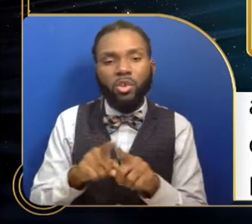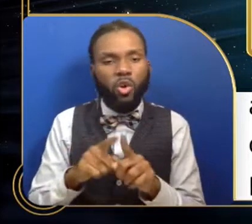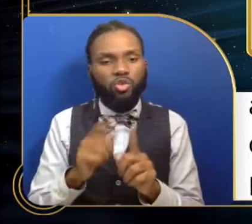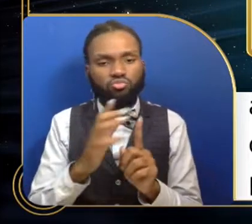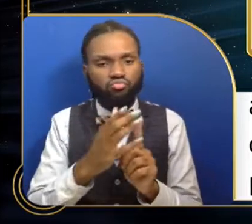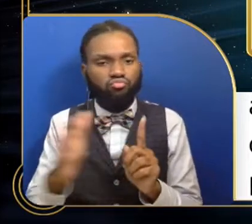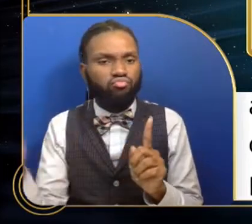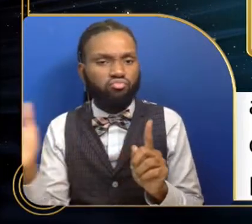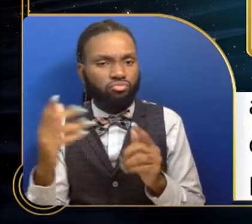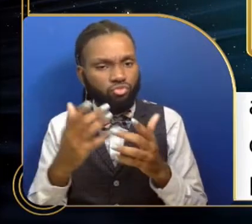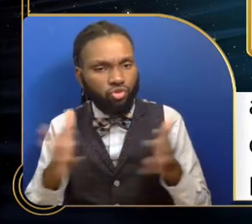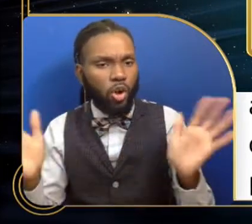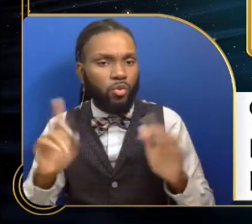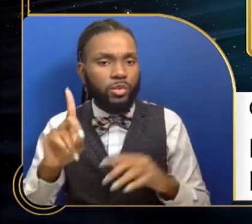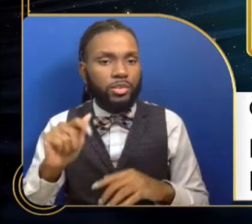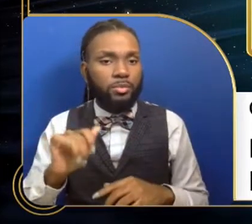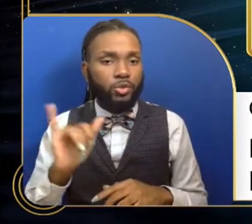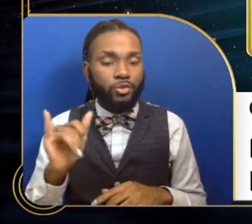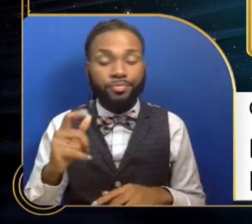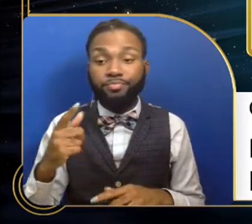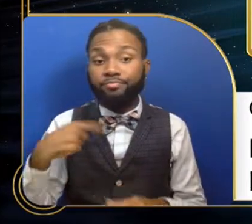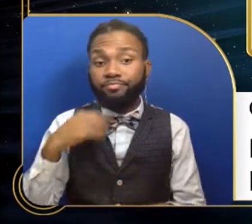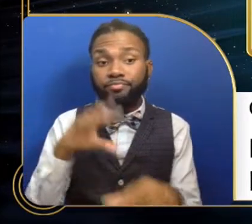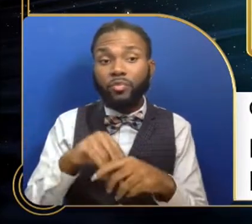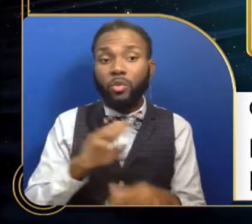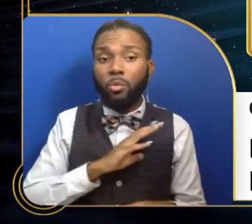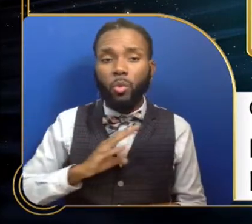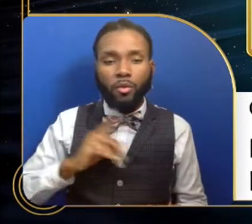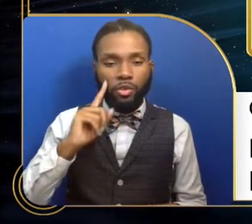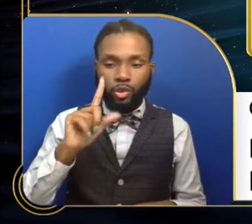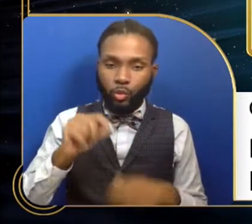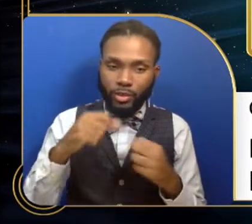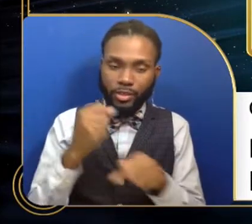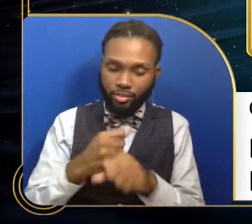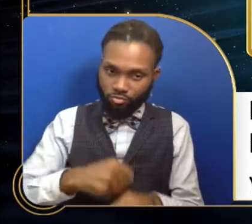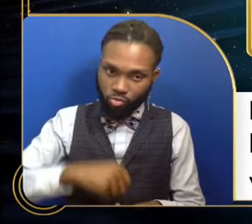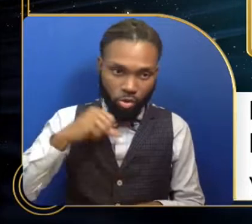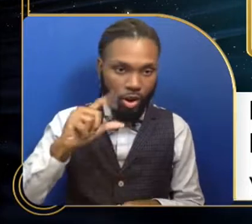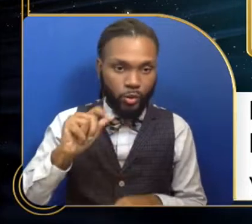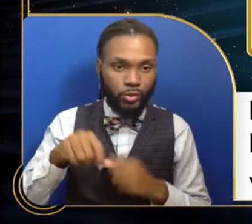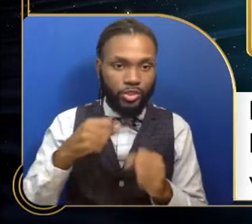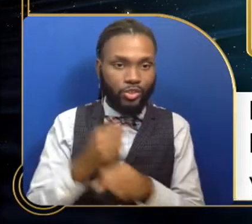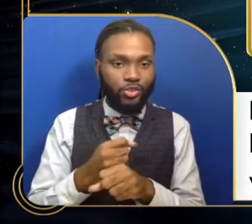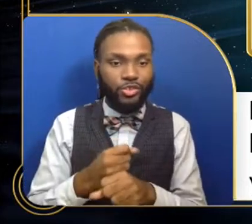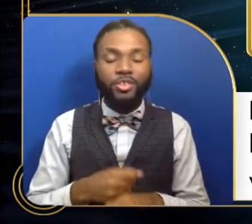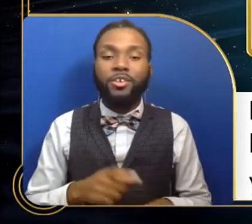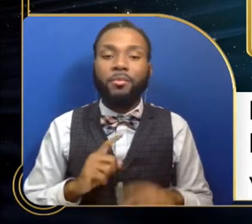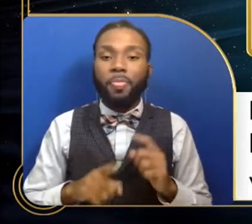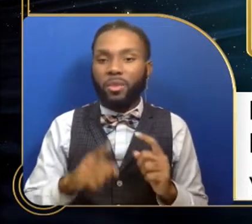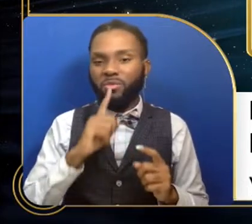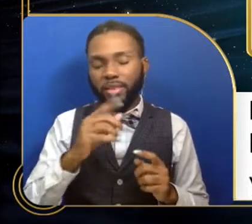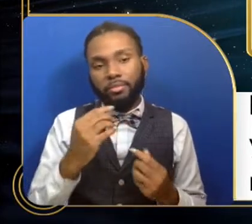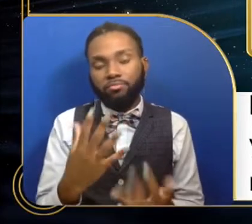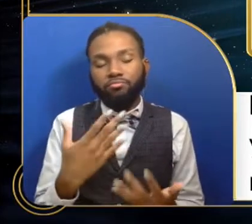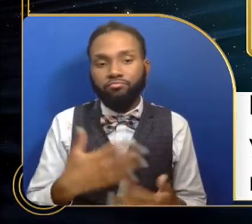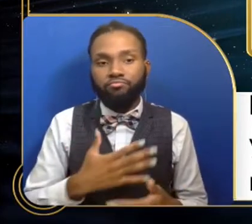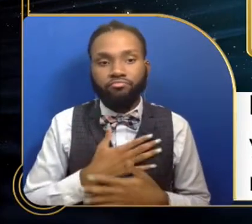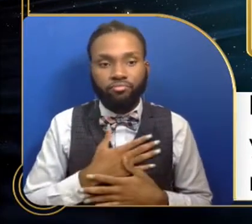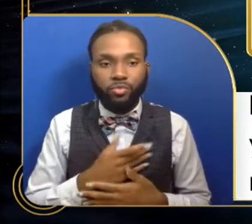I've been on their board for 20 years, very proud years, and I can't tell you what it means to get an award from the Bazelon